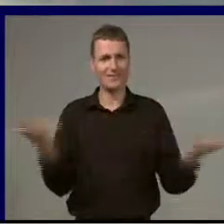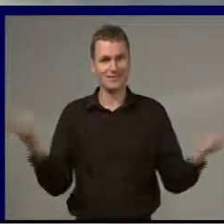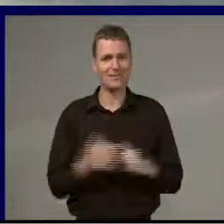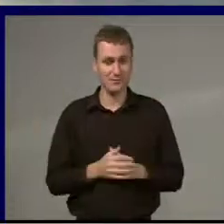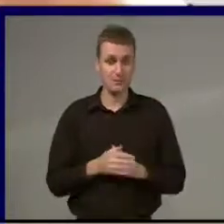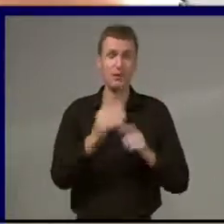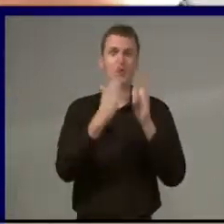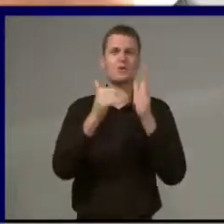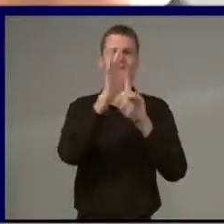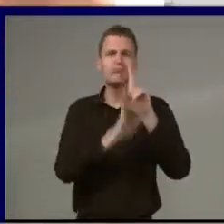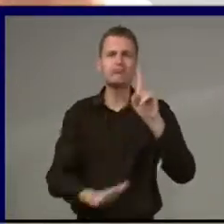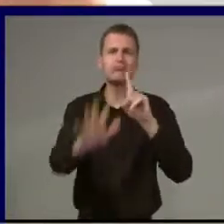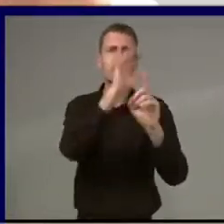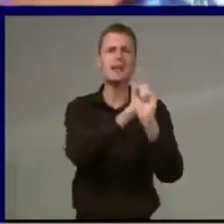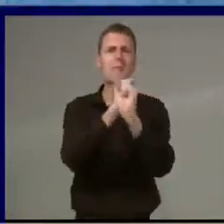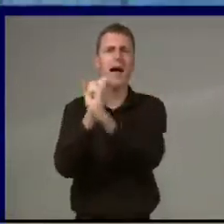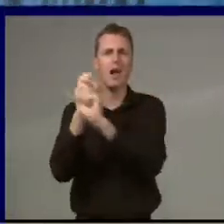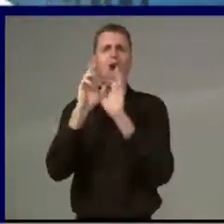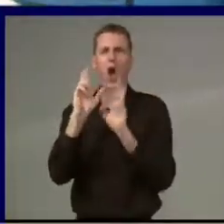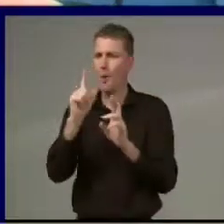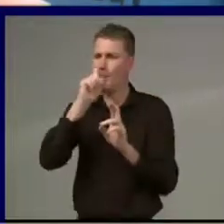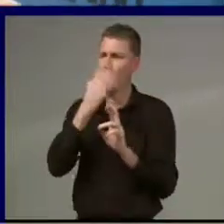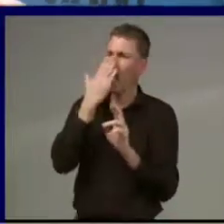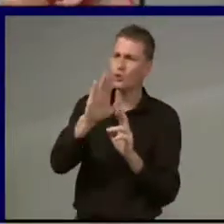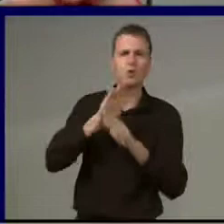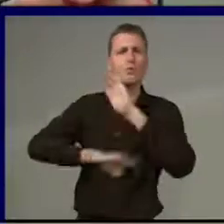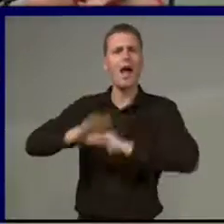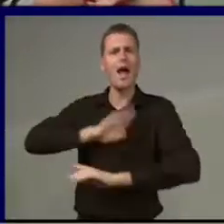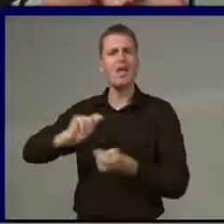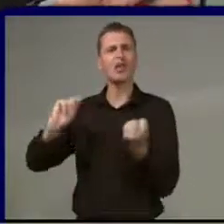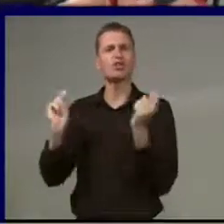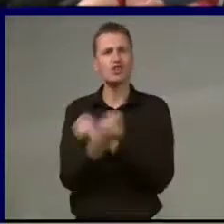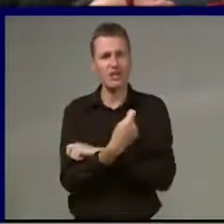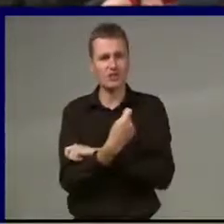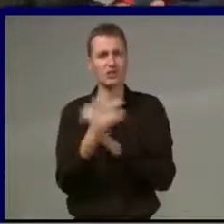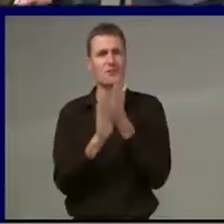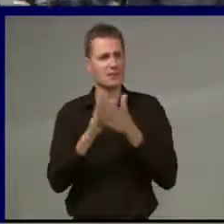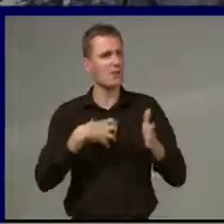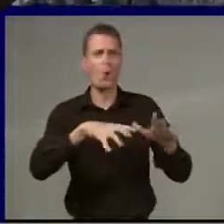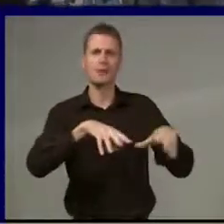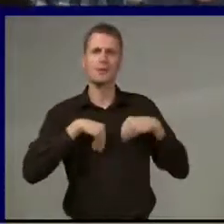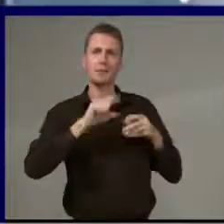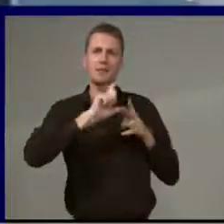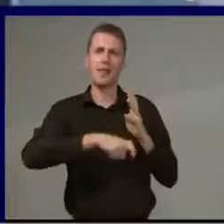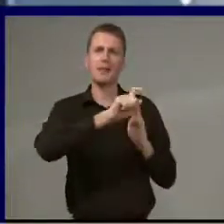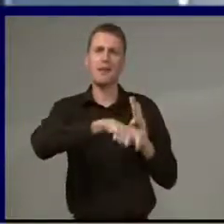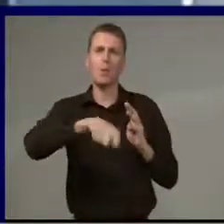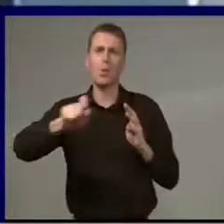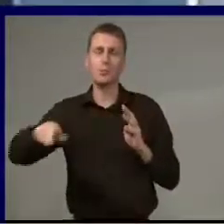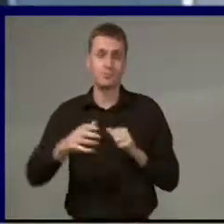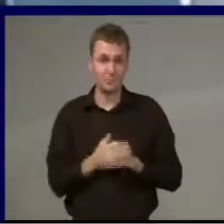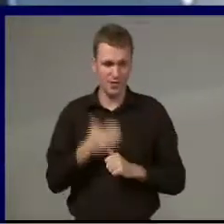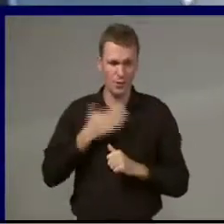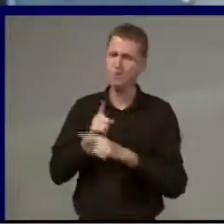campaign hoping to change attitudes and behaviours towards people with disabilities. It's just trying to challenge those